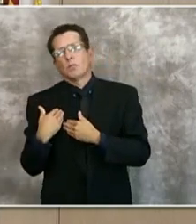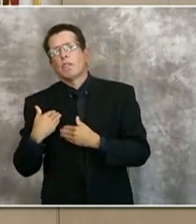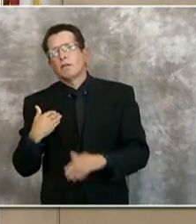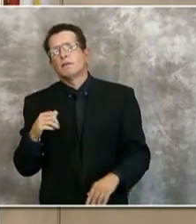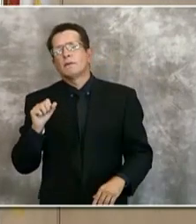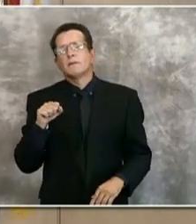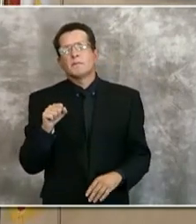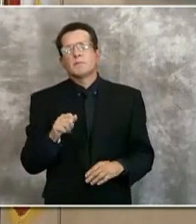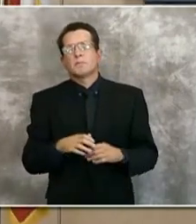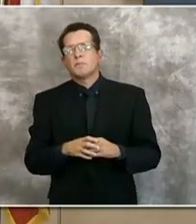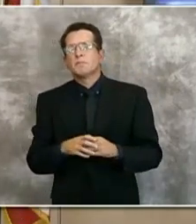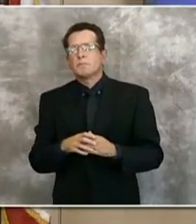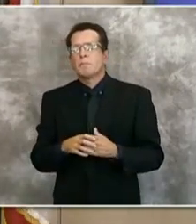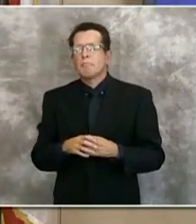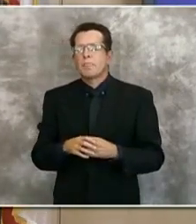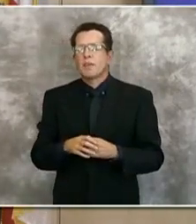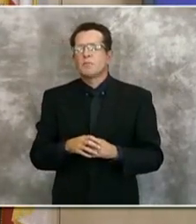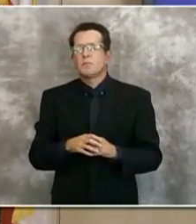Thank you.